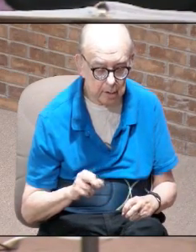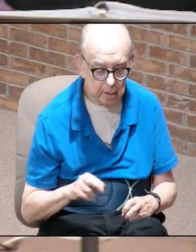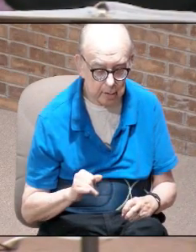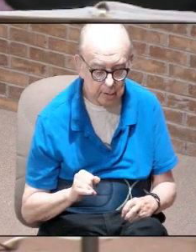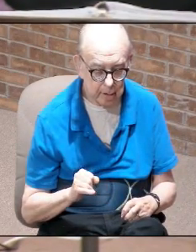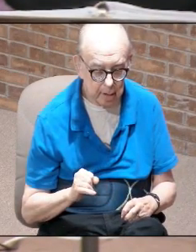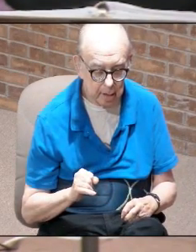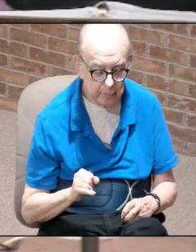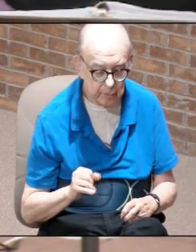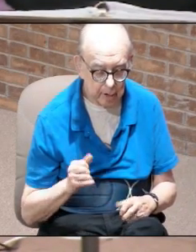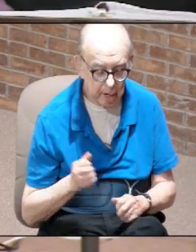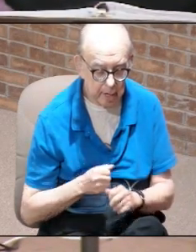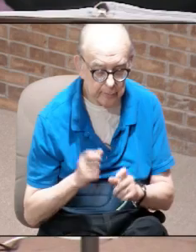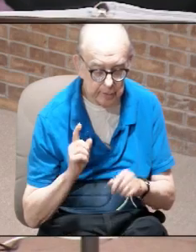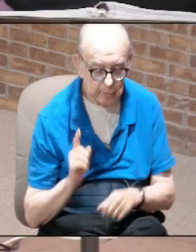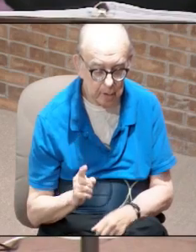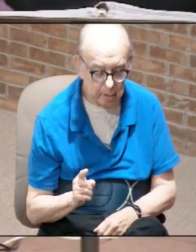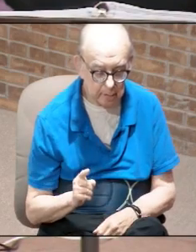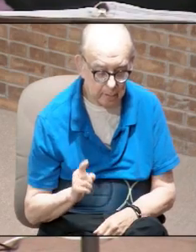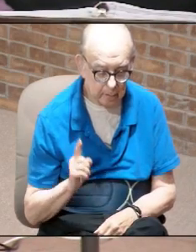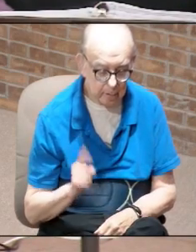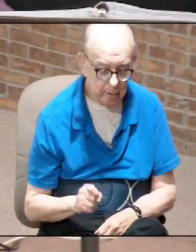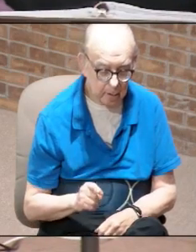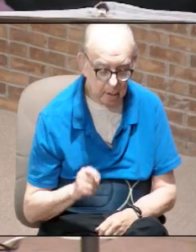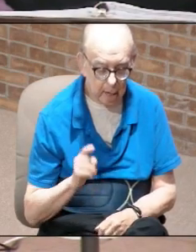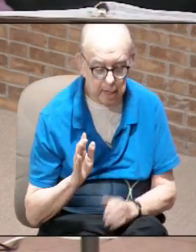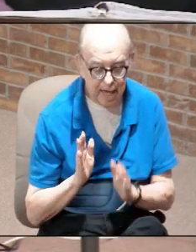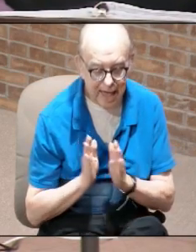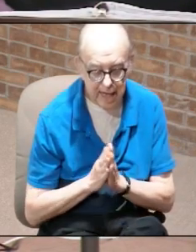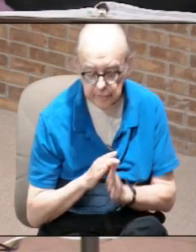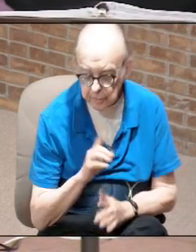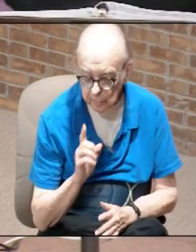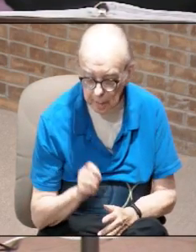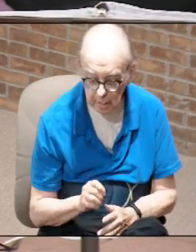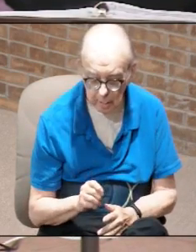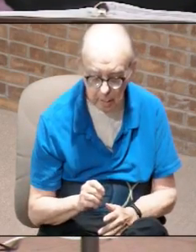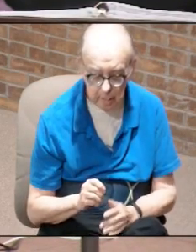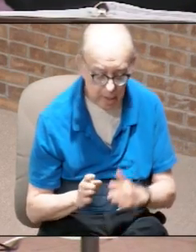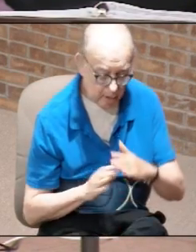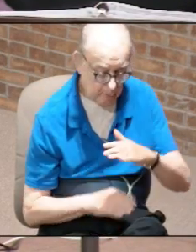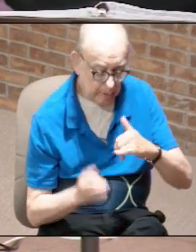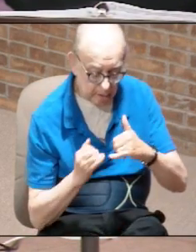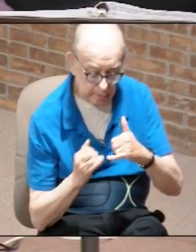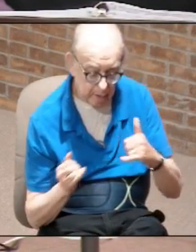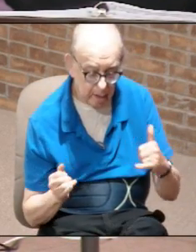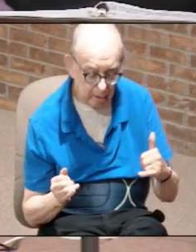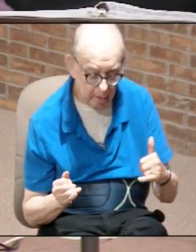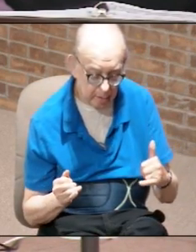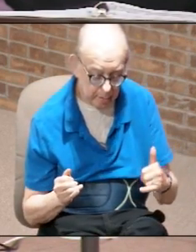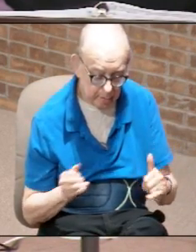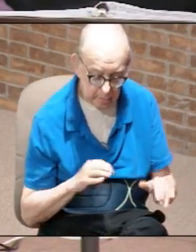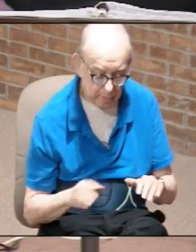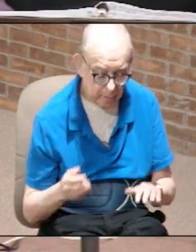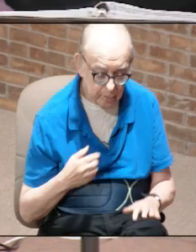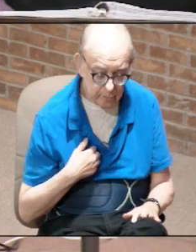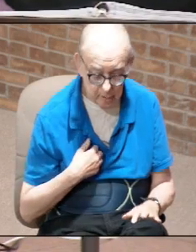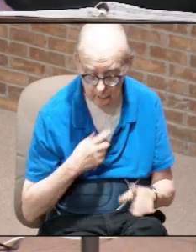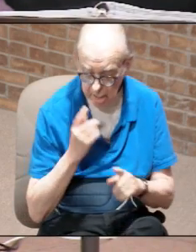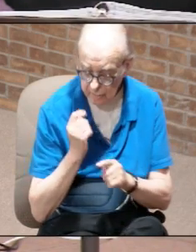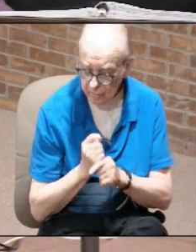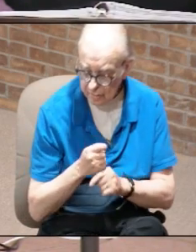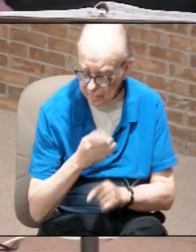Every one of us needs to be asking this question. The bottom line, do I trust